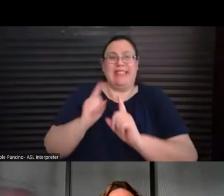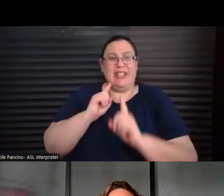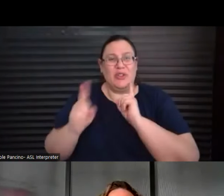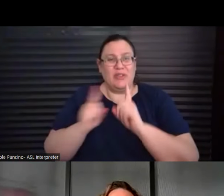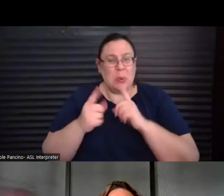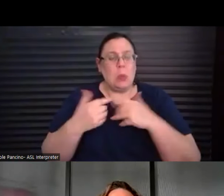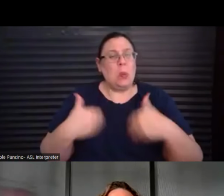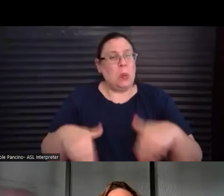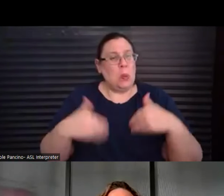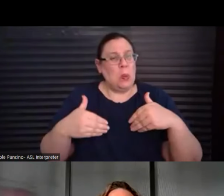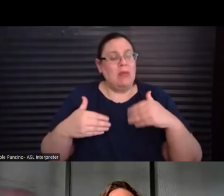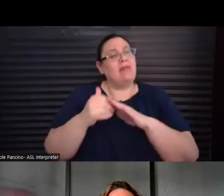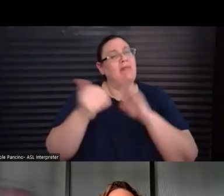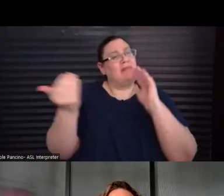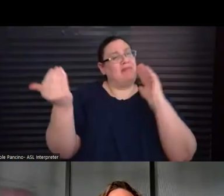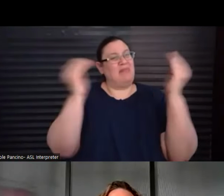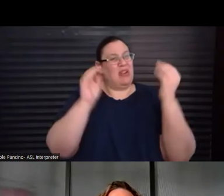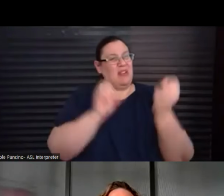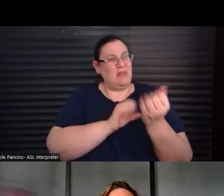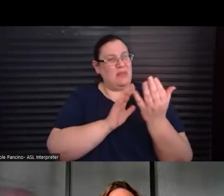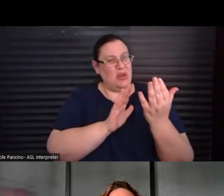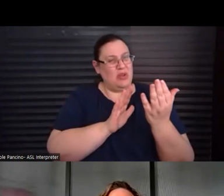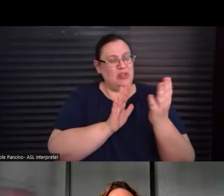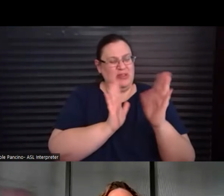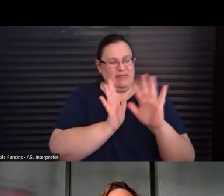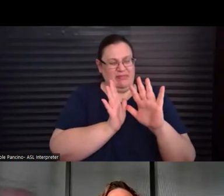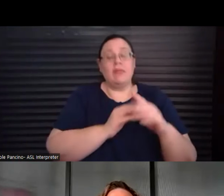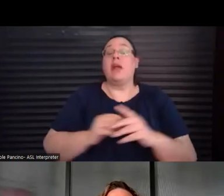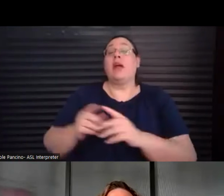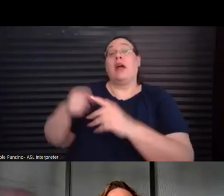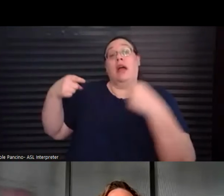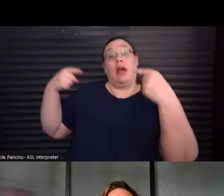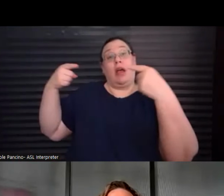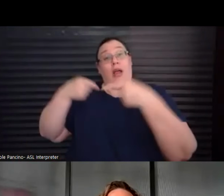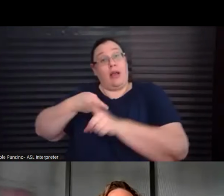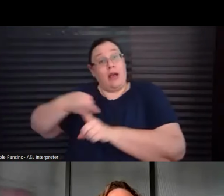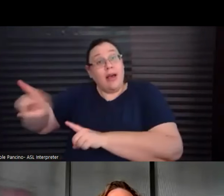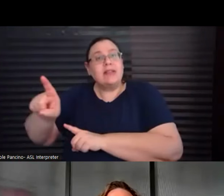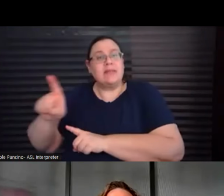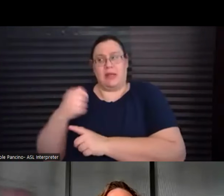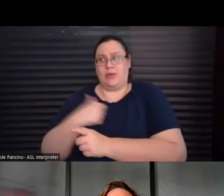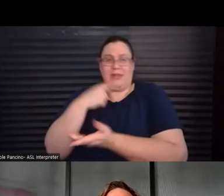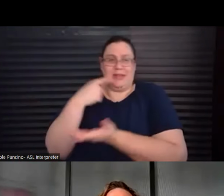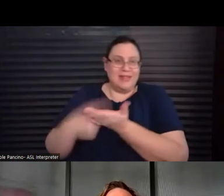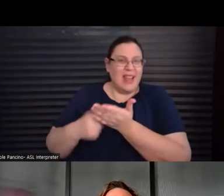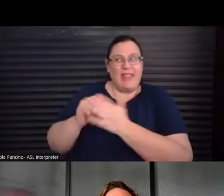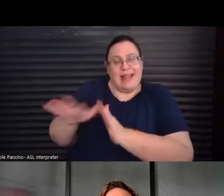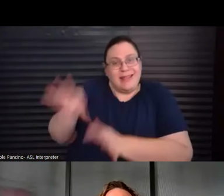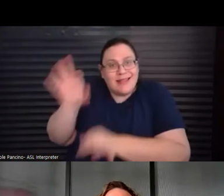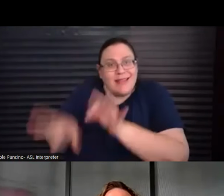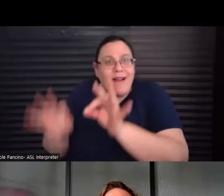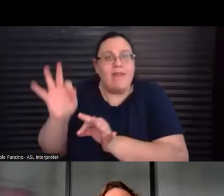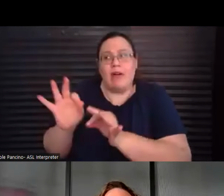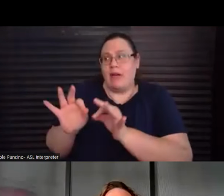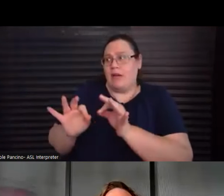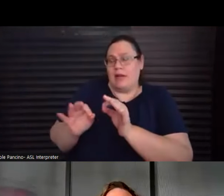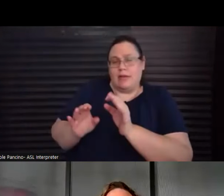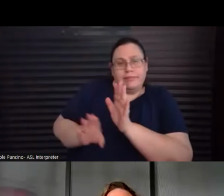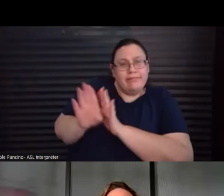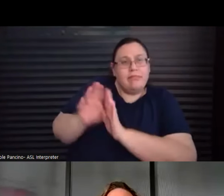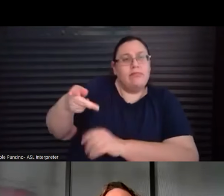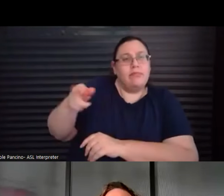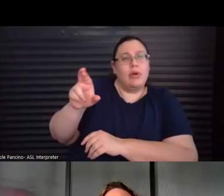comparative approach, the customized approach, is what we're talking about. It's discovery. It's developing a profile. And a